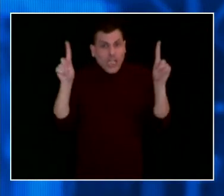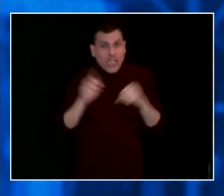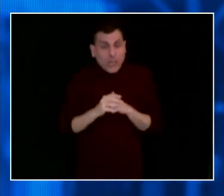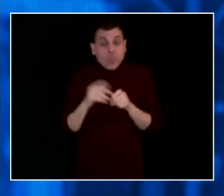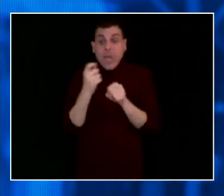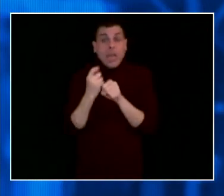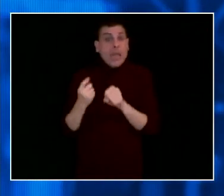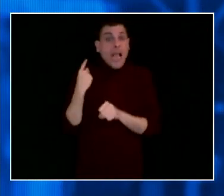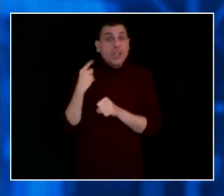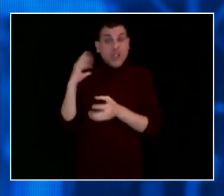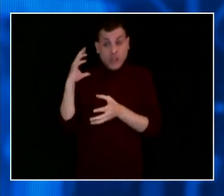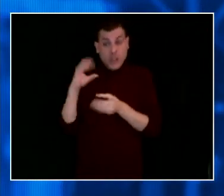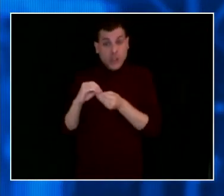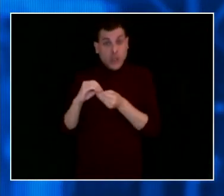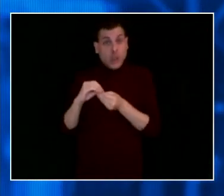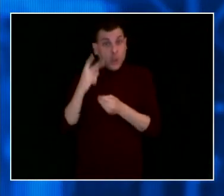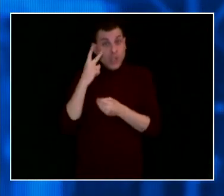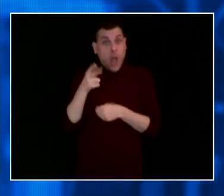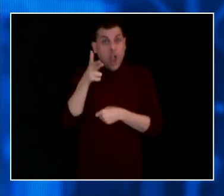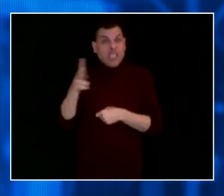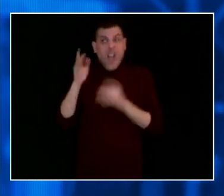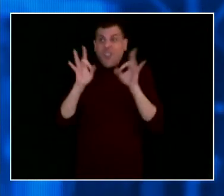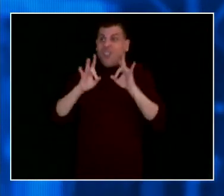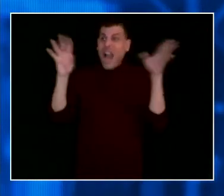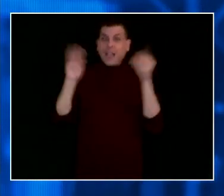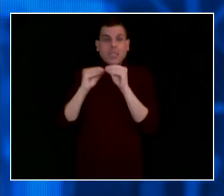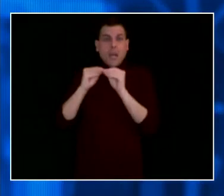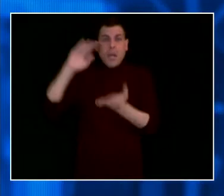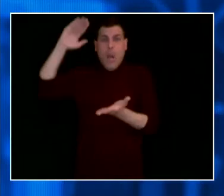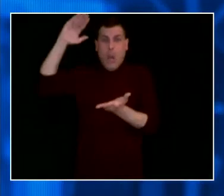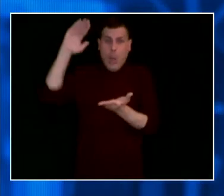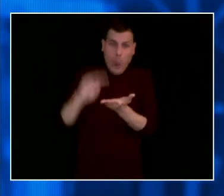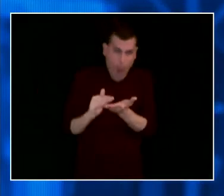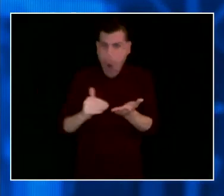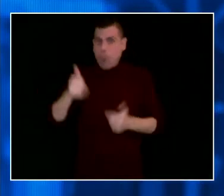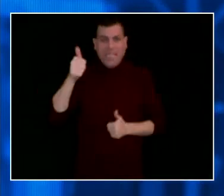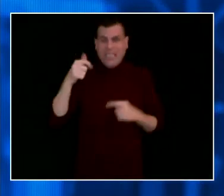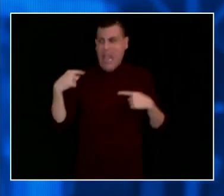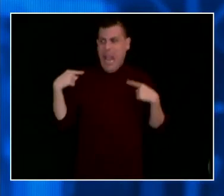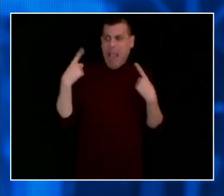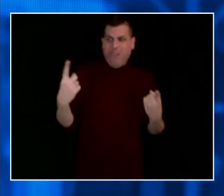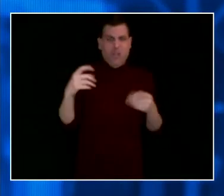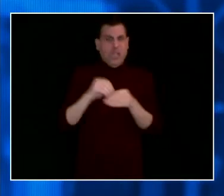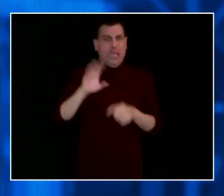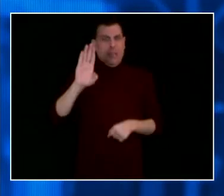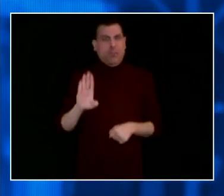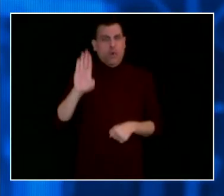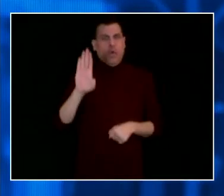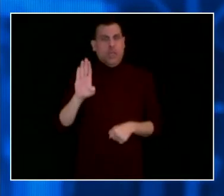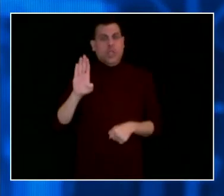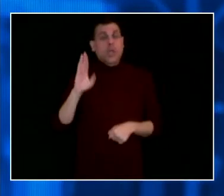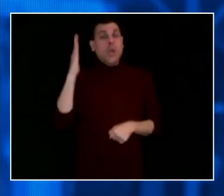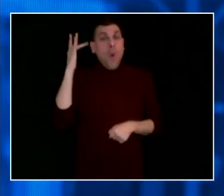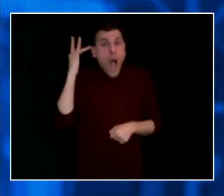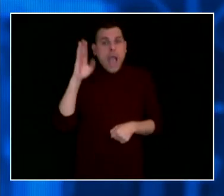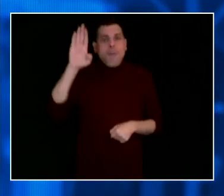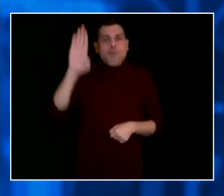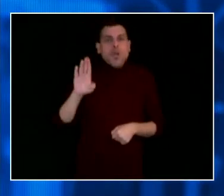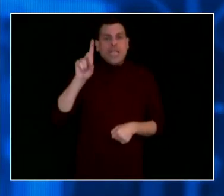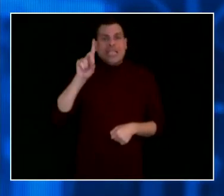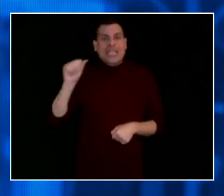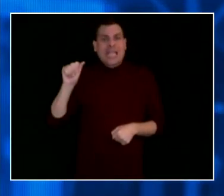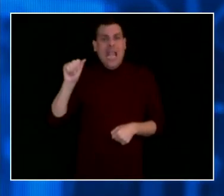amount of gun violence in the history of Brooklyn, with a real partner in the Brooklyn DA's office with Eric